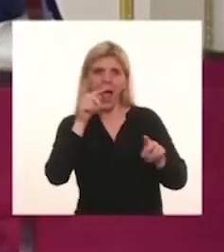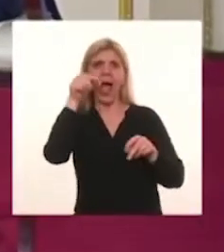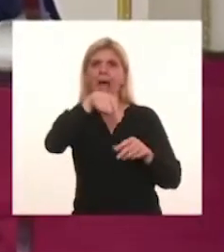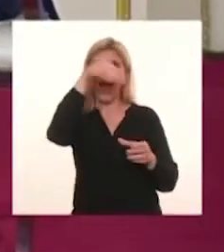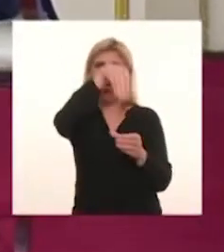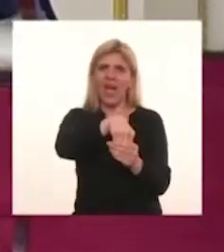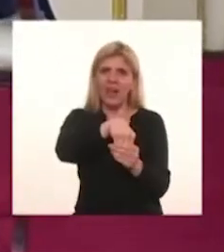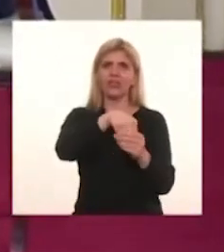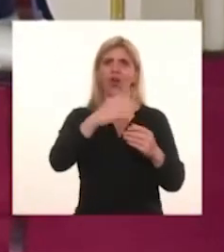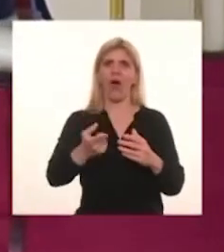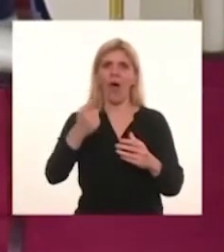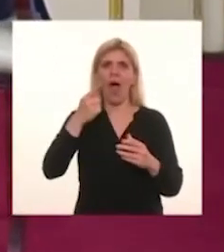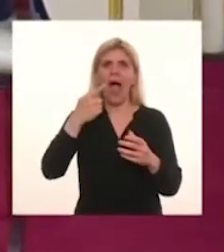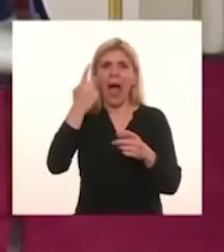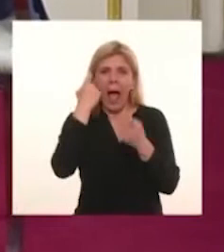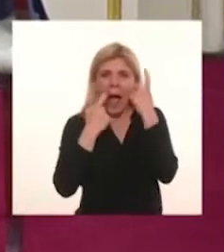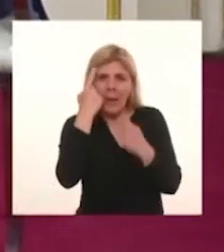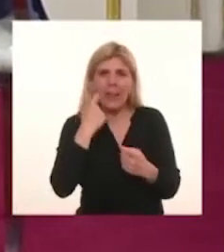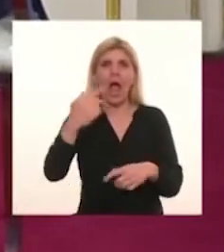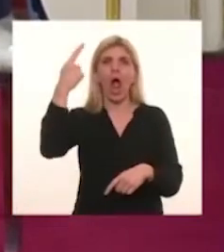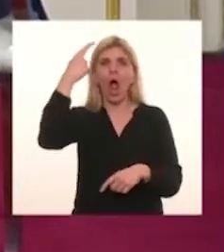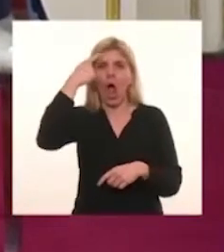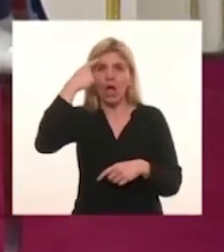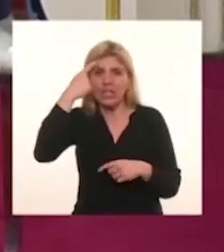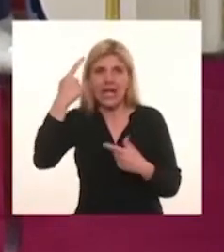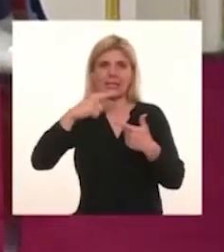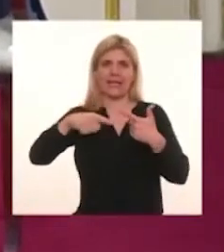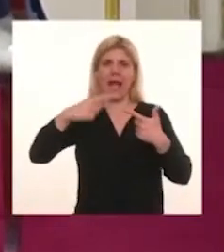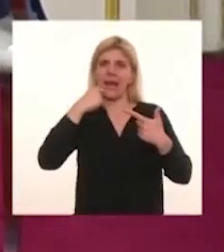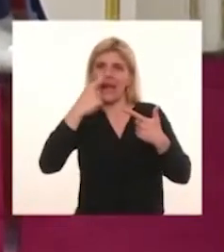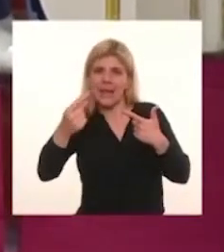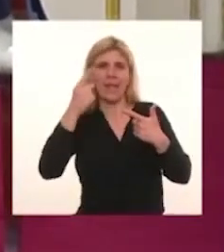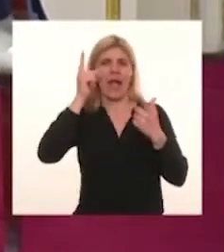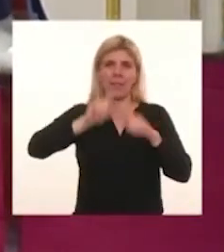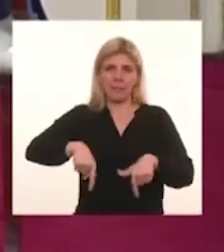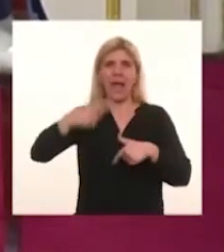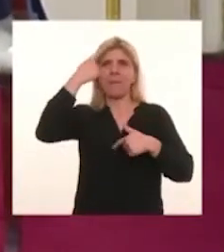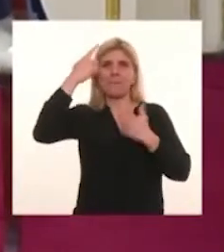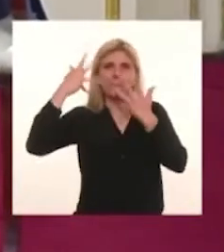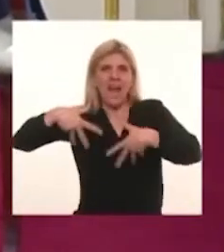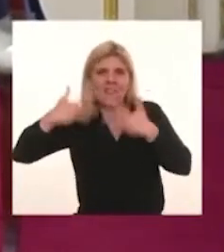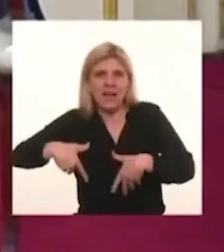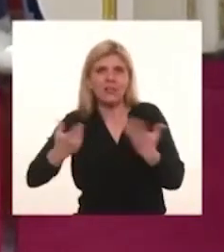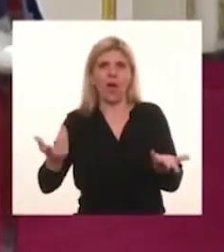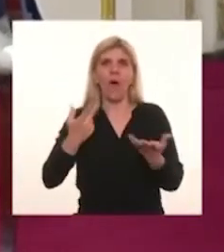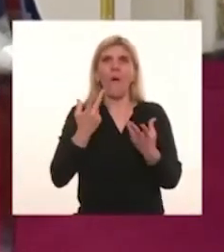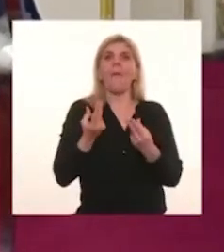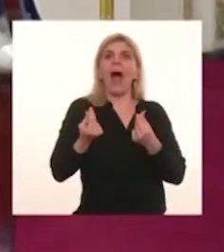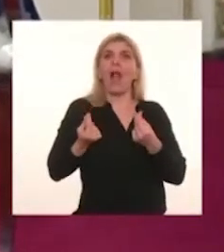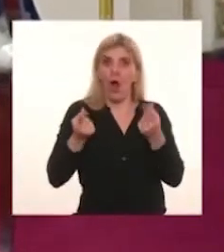and comprehensive economic agenda that balances